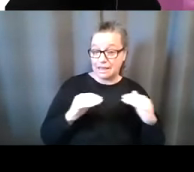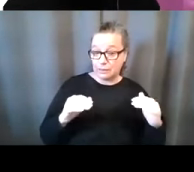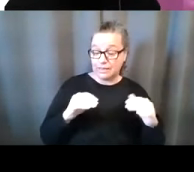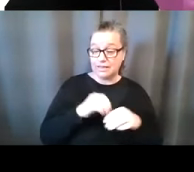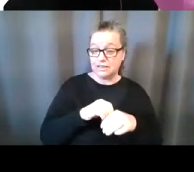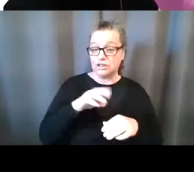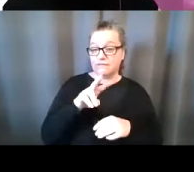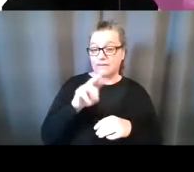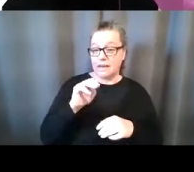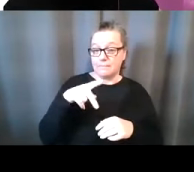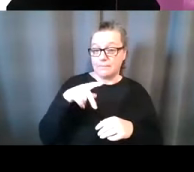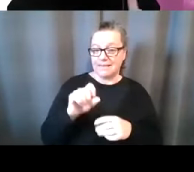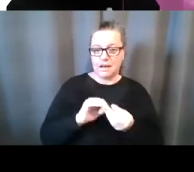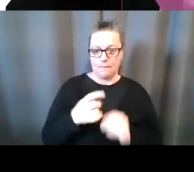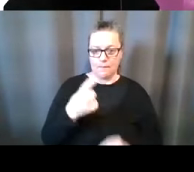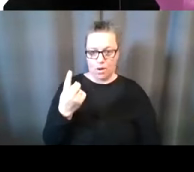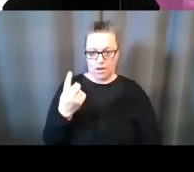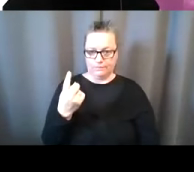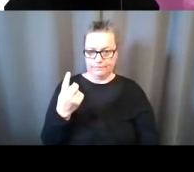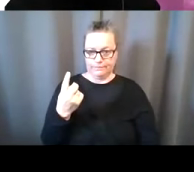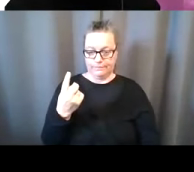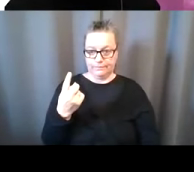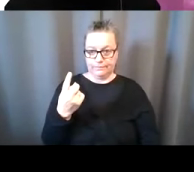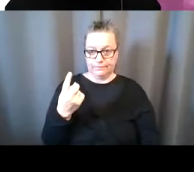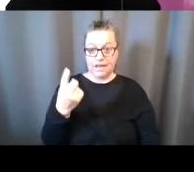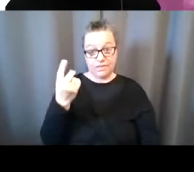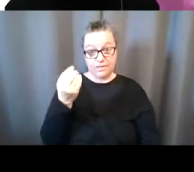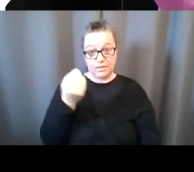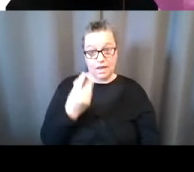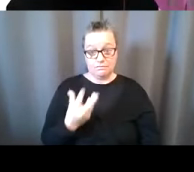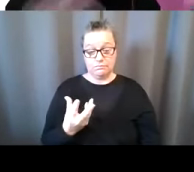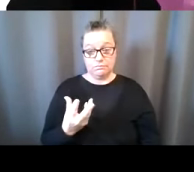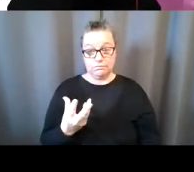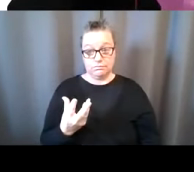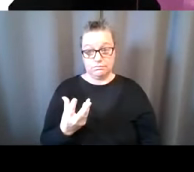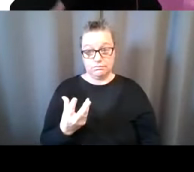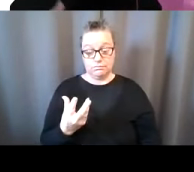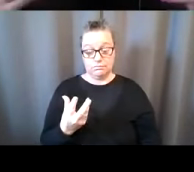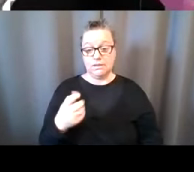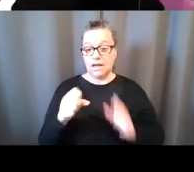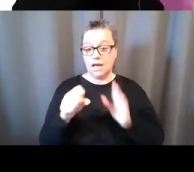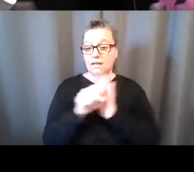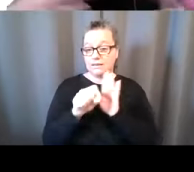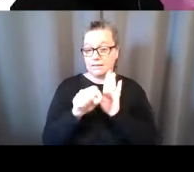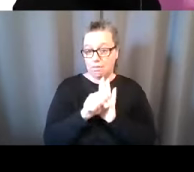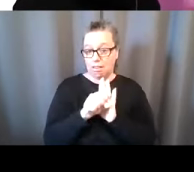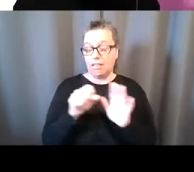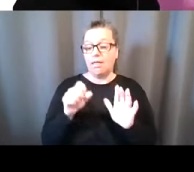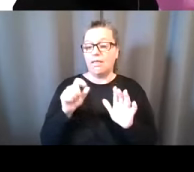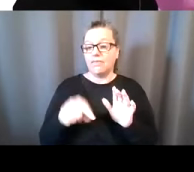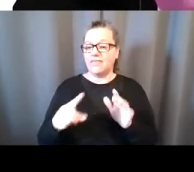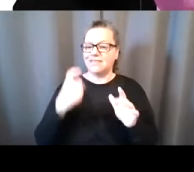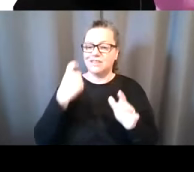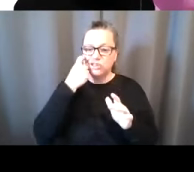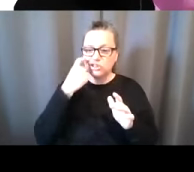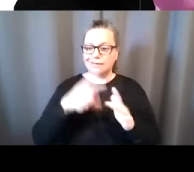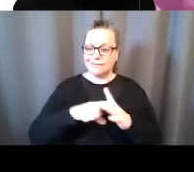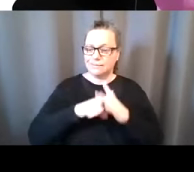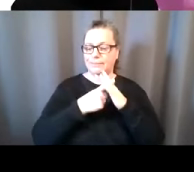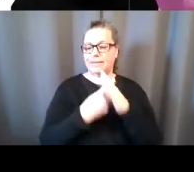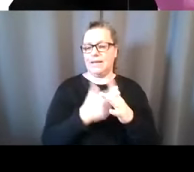number 1, which was telling and a symbol of the fact that this was just the beginning of